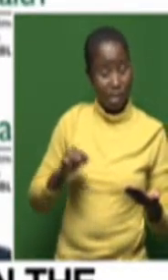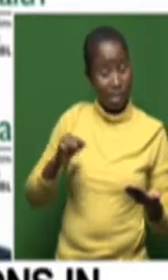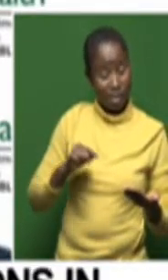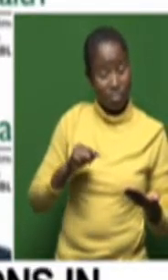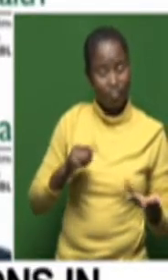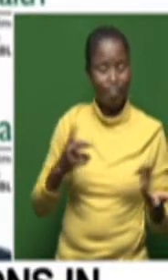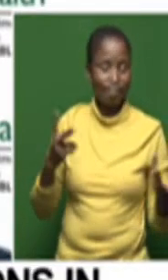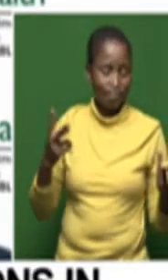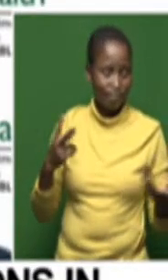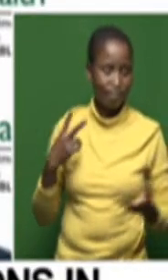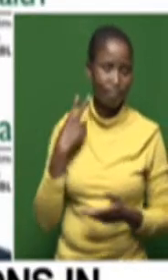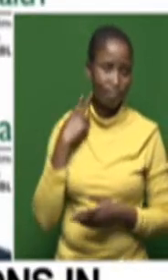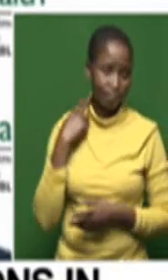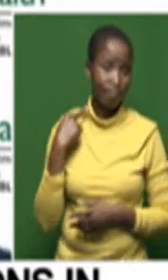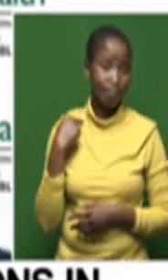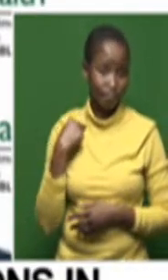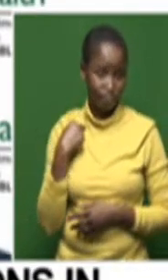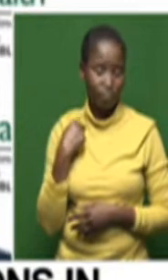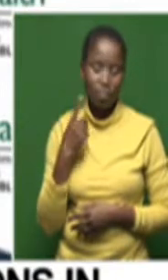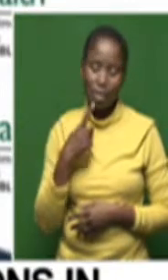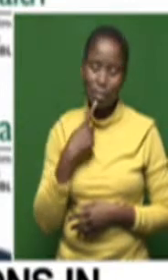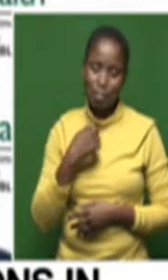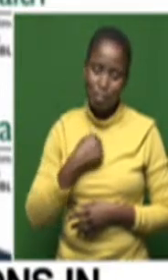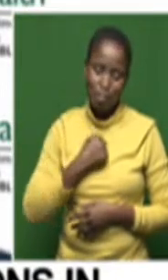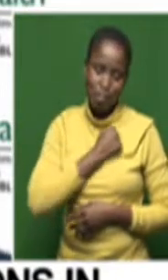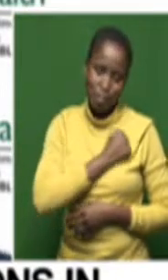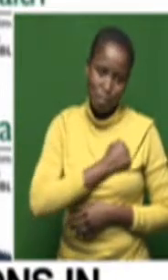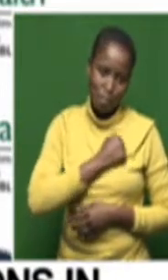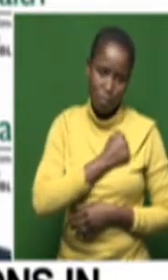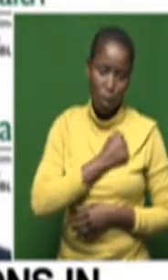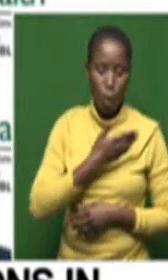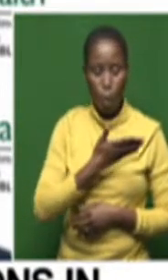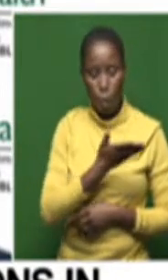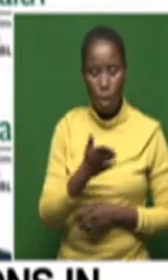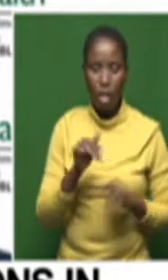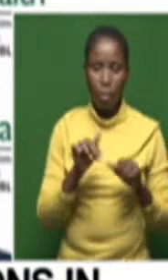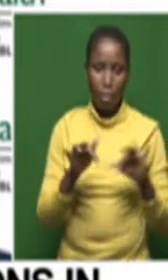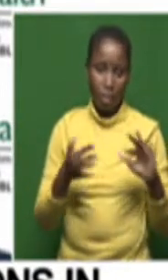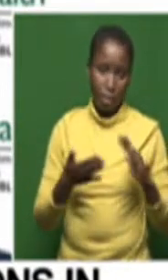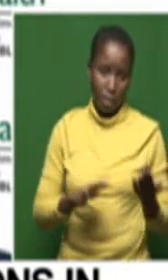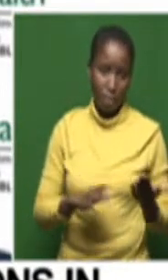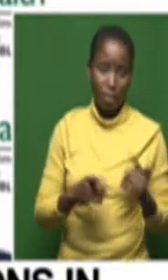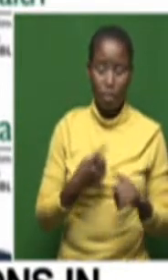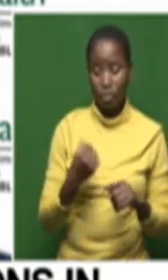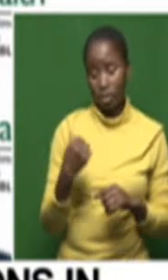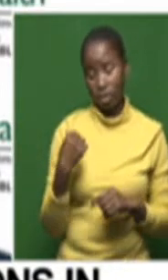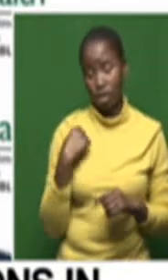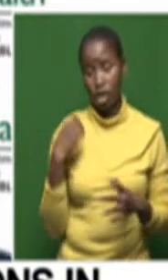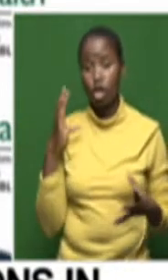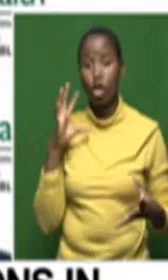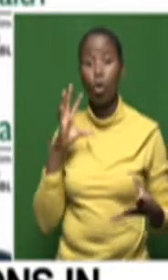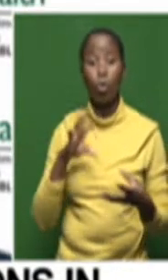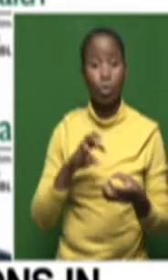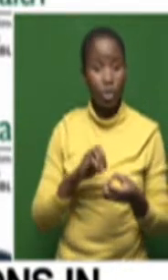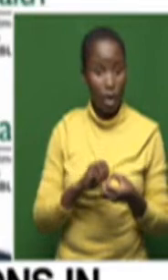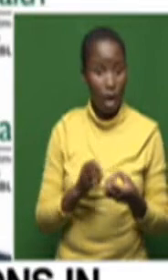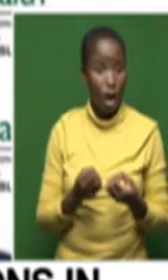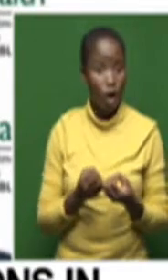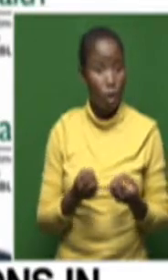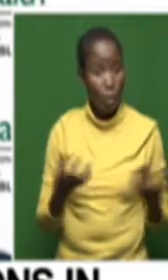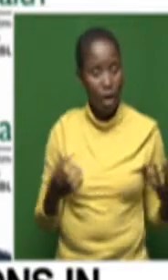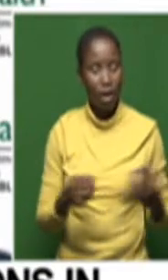unfortunately, and we must say condolences to all the departed. By yesterday, in total, as South Africa, we had lost just